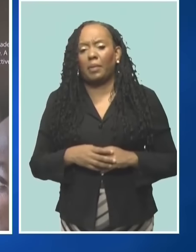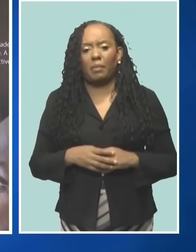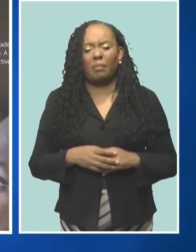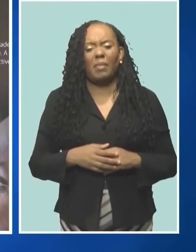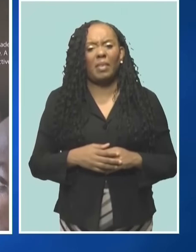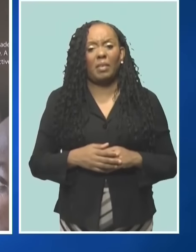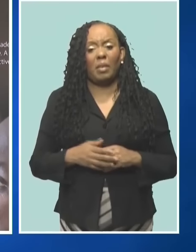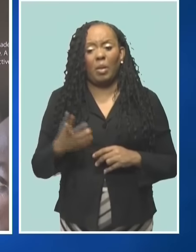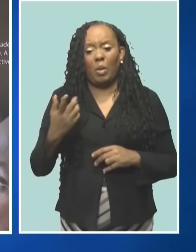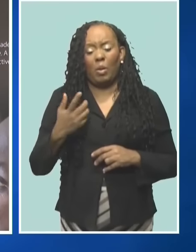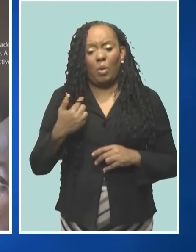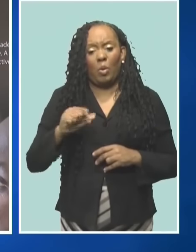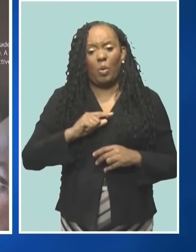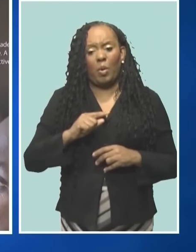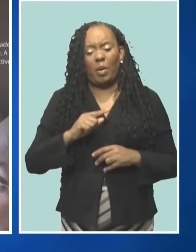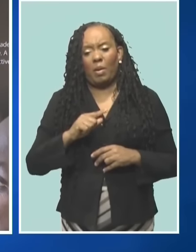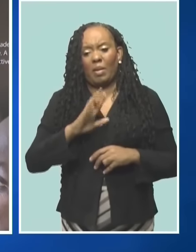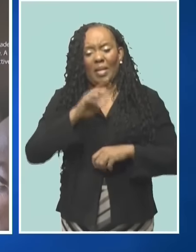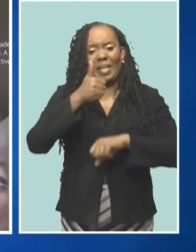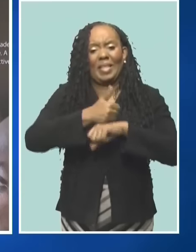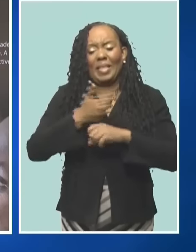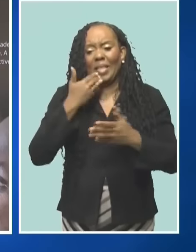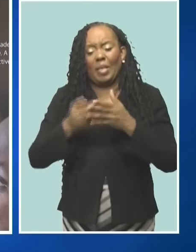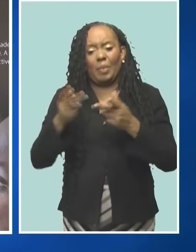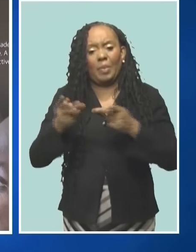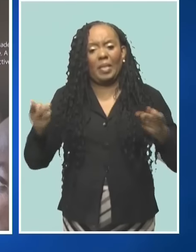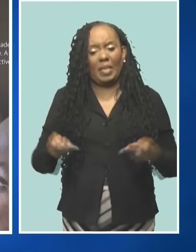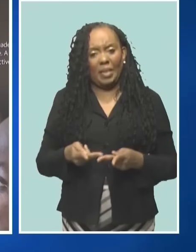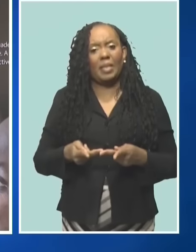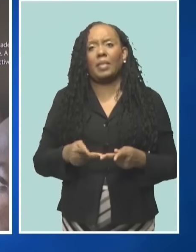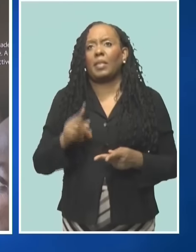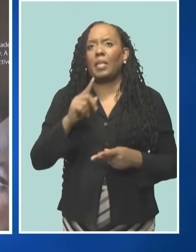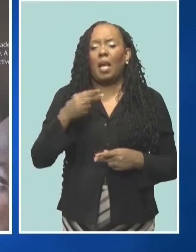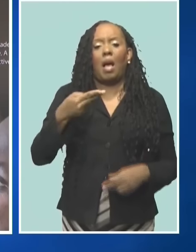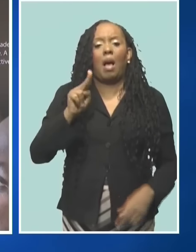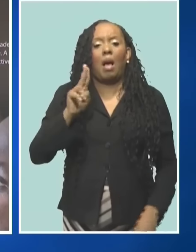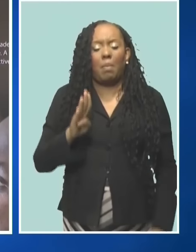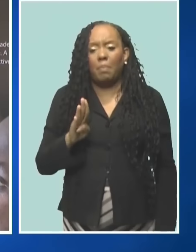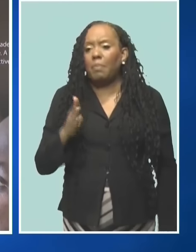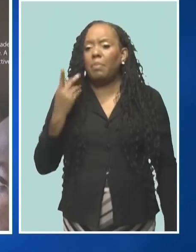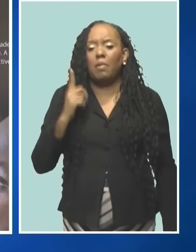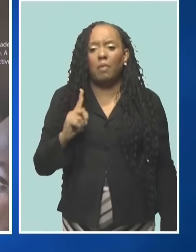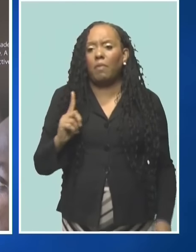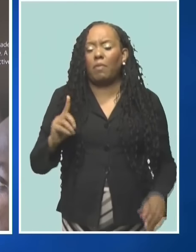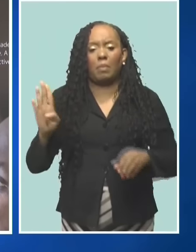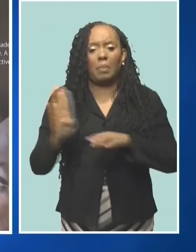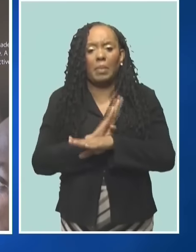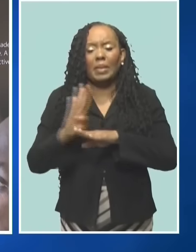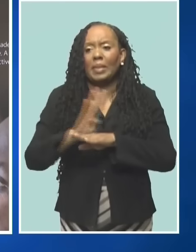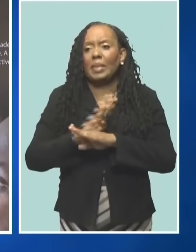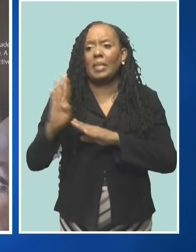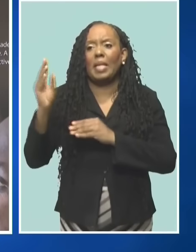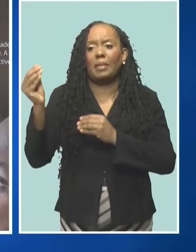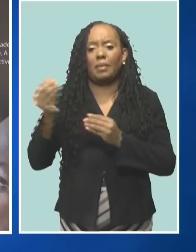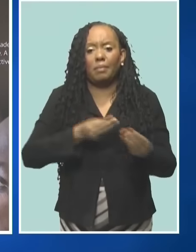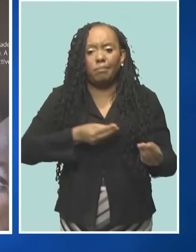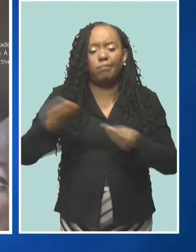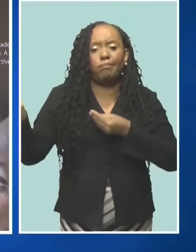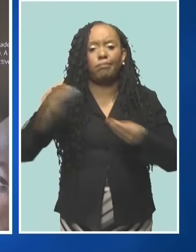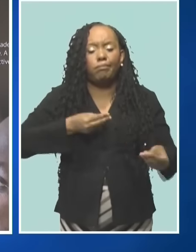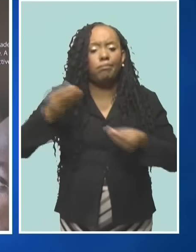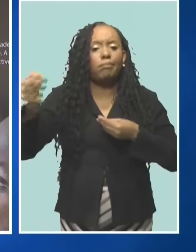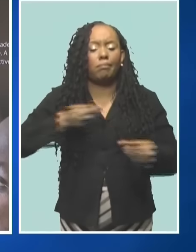placed based on our location to be a hub for inward and outward flows of business, investment, and movement